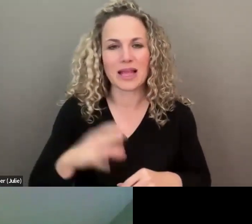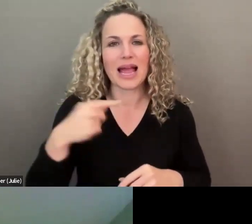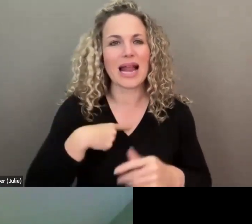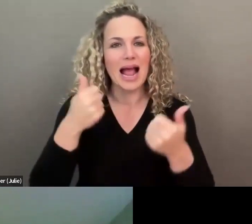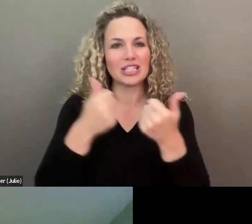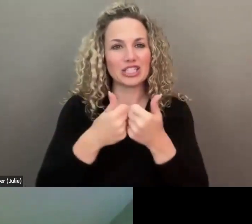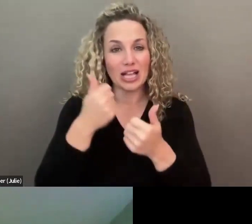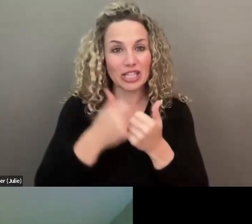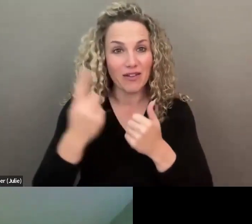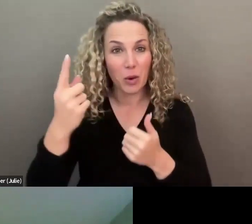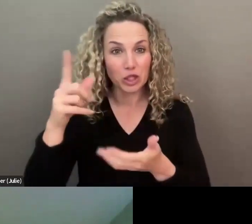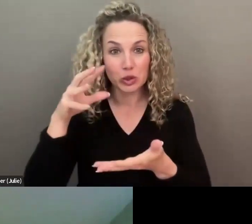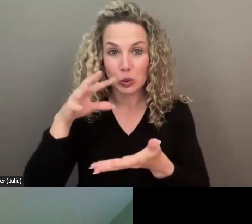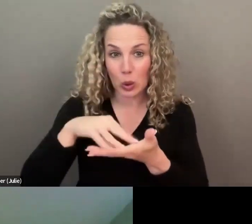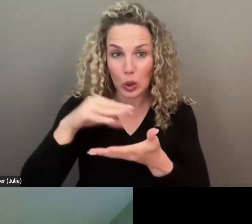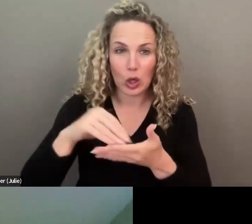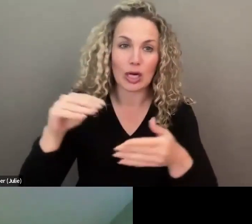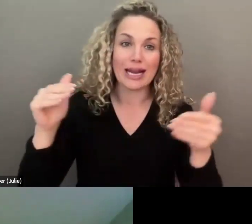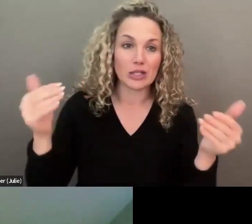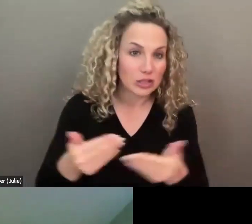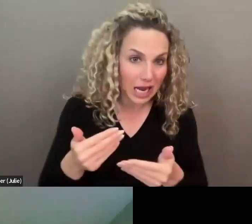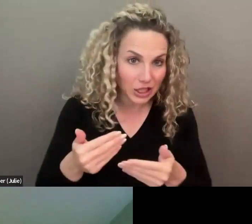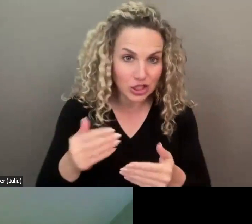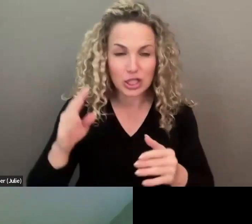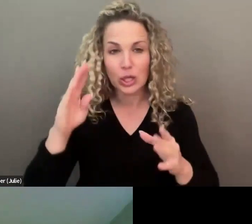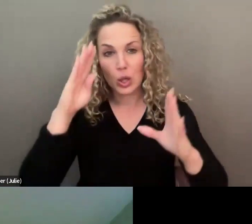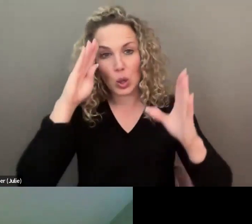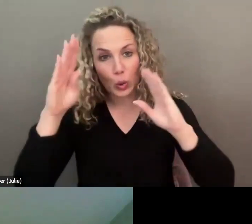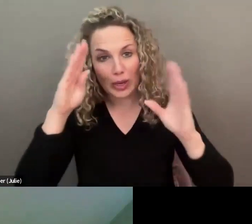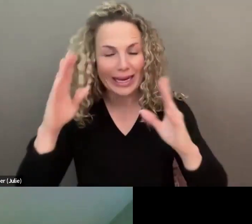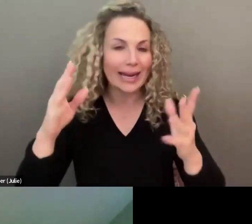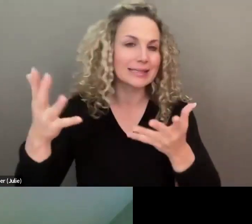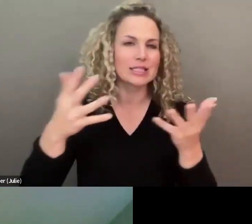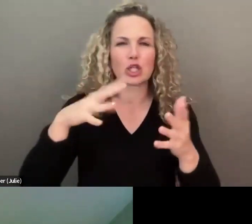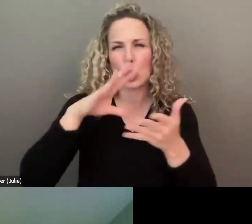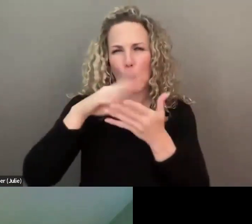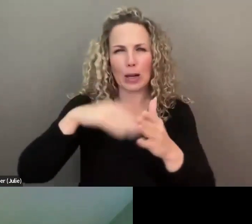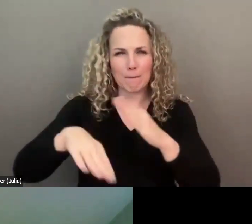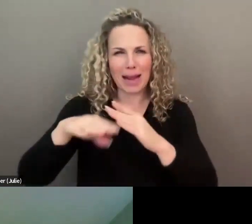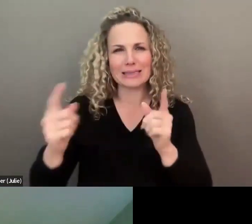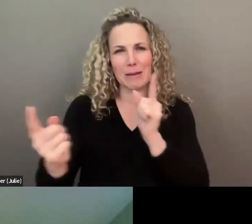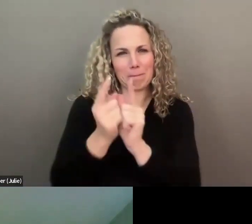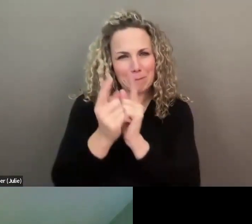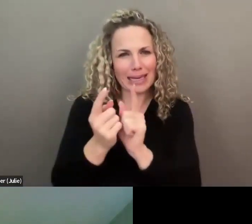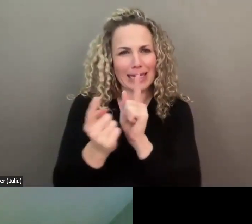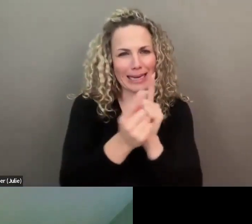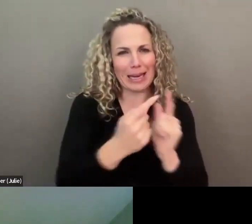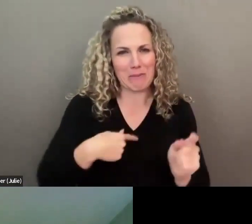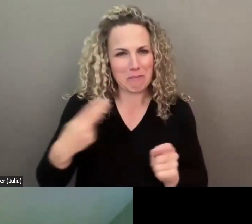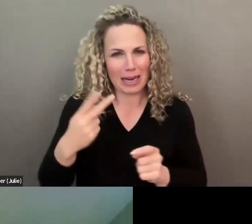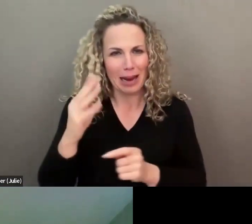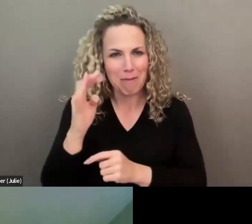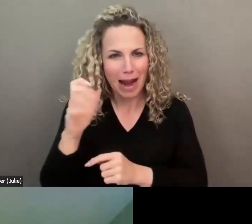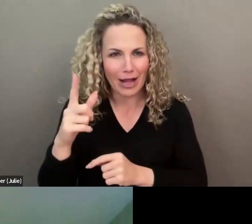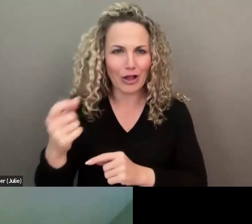challenge everyone as you learn introductions, as you learn greetings, as you learn the basics, to come meet Michael and I. Message us on Teams, send